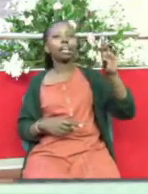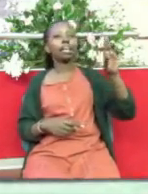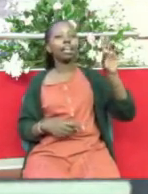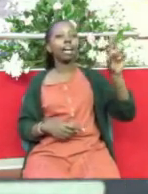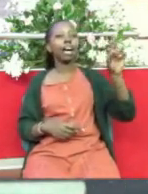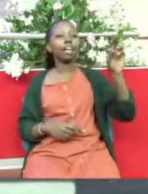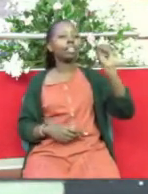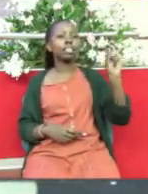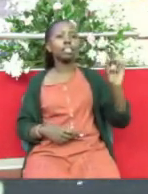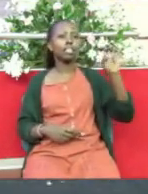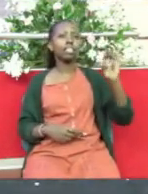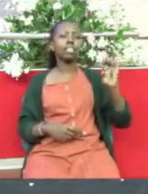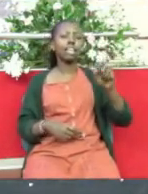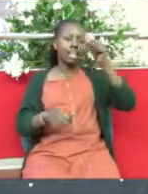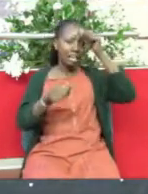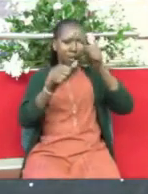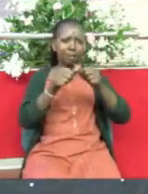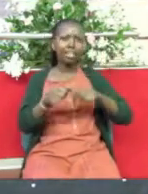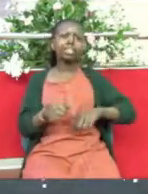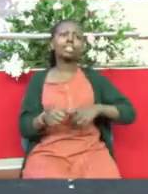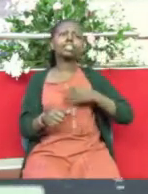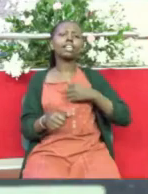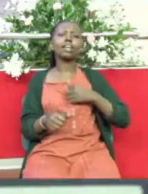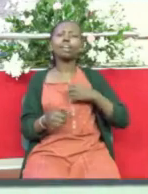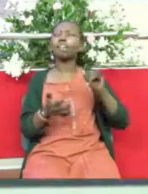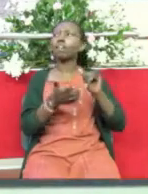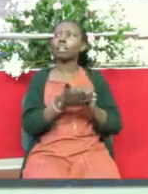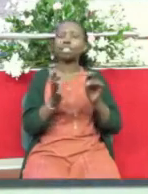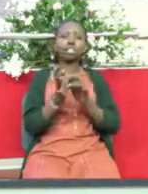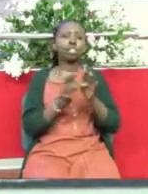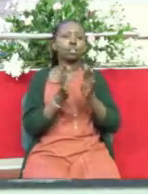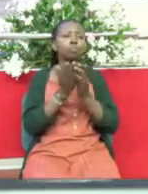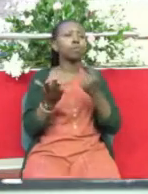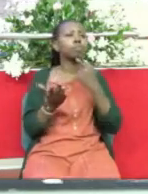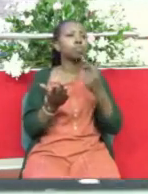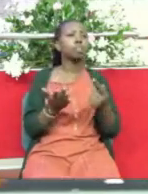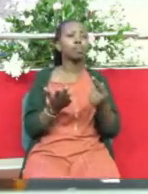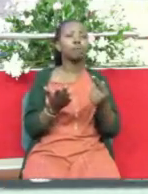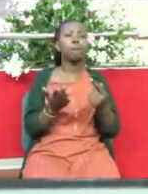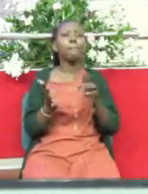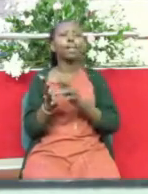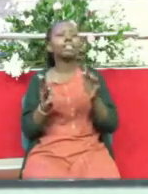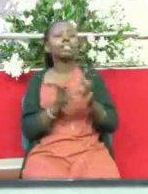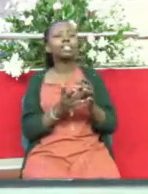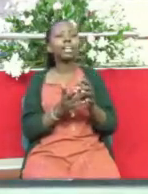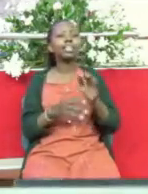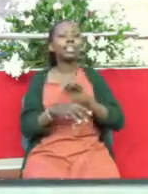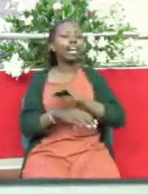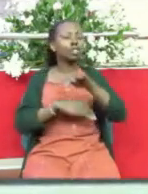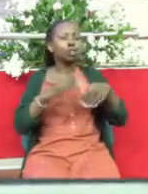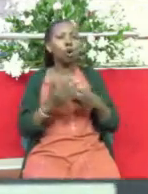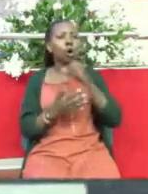it is time for you to remind yourself that Galatians chapter 3 verse 13 says that Jesus took our curses upon